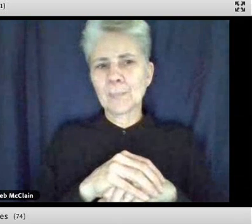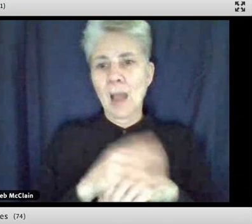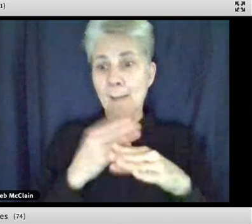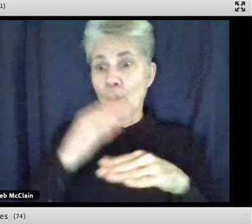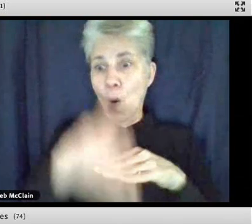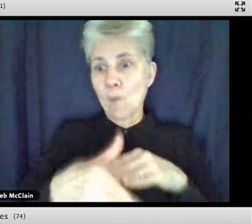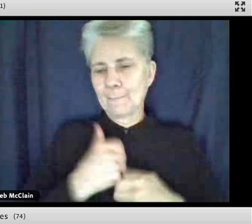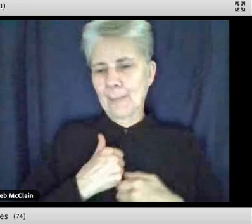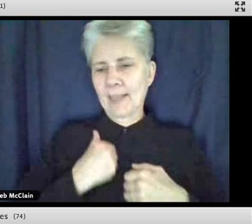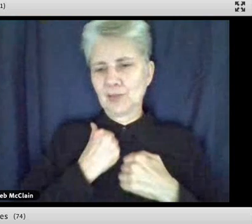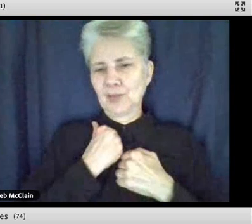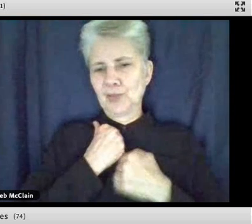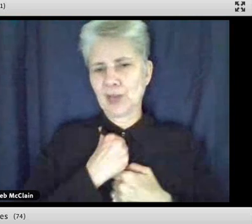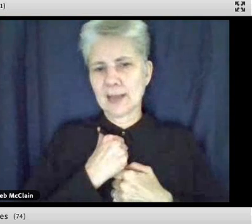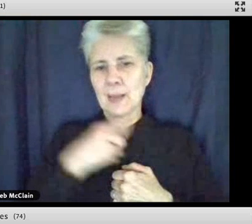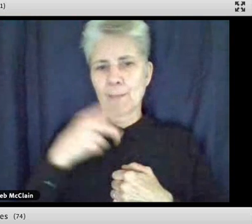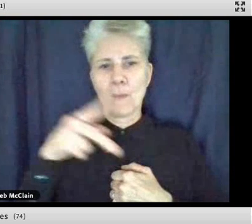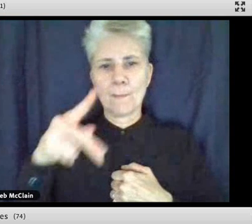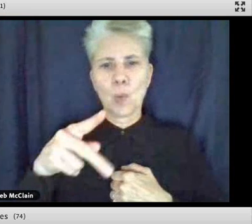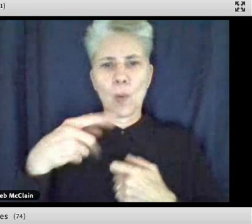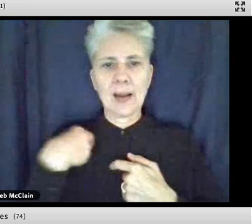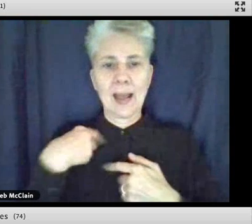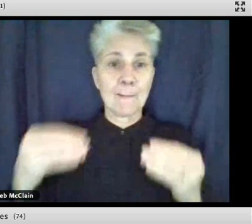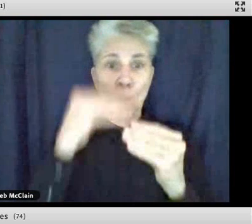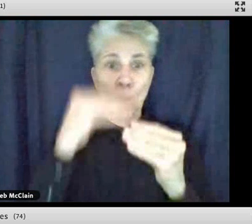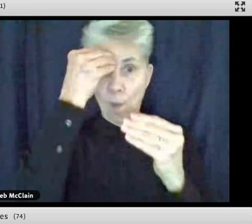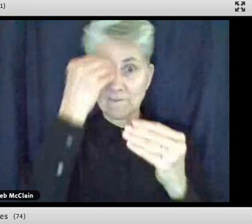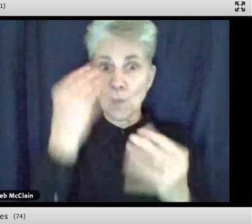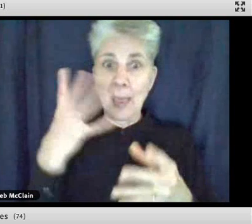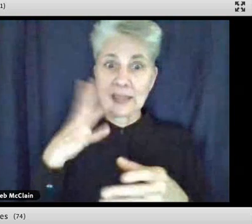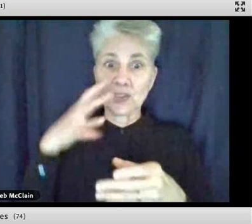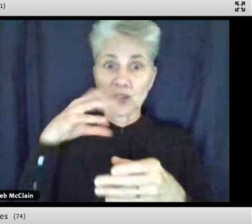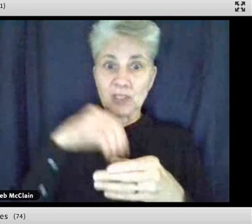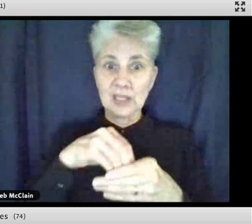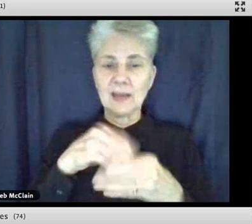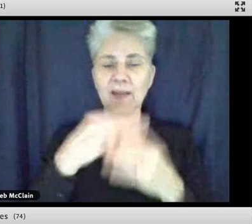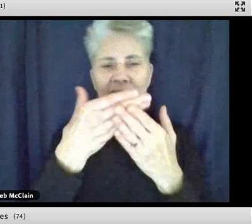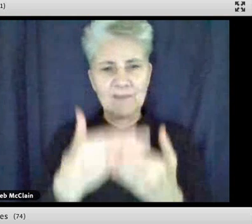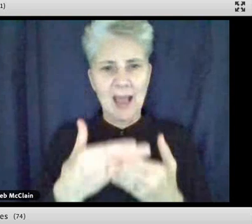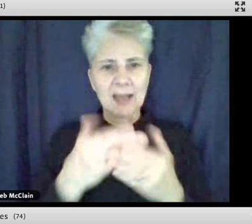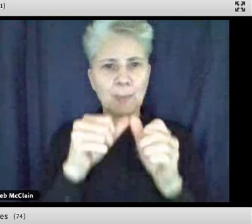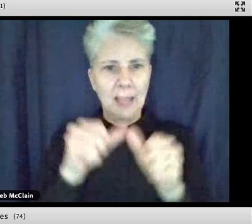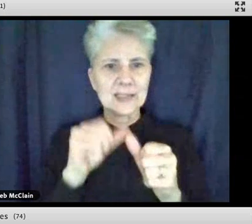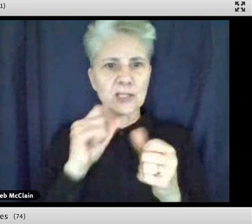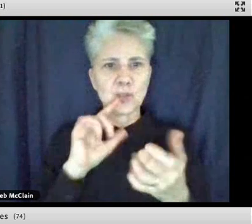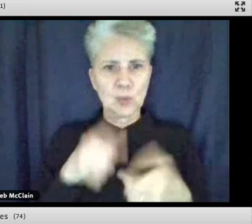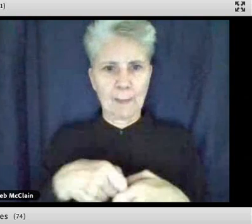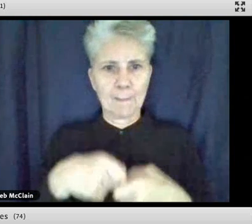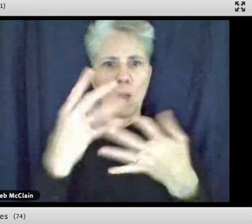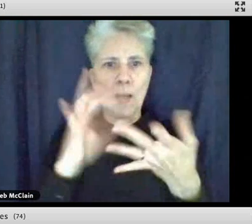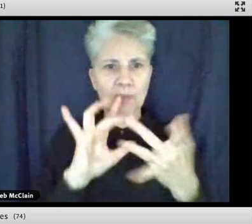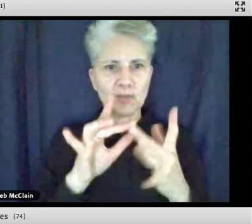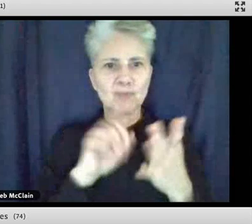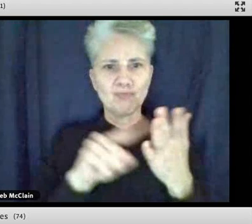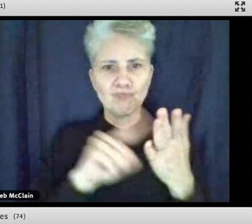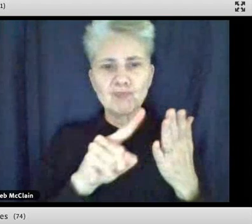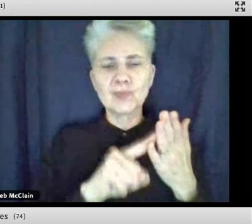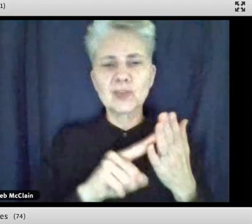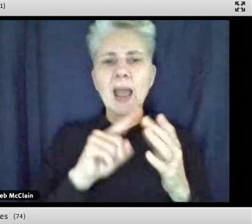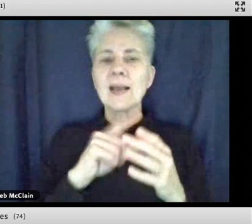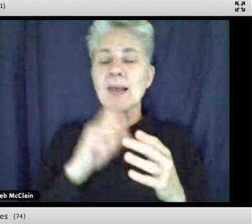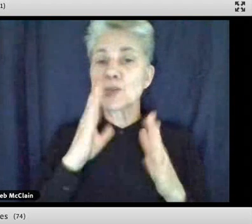apologize. The PowerPoint has more information and sites you can check out. Especially that's definitely a way to distract